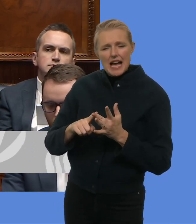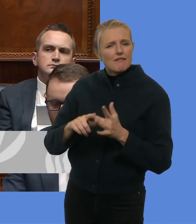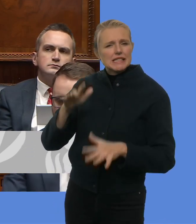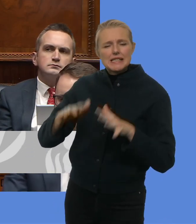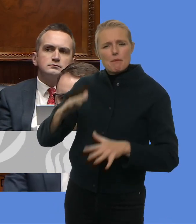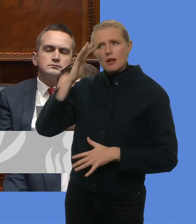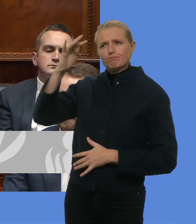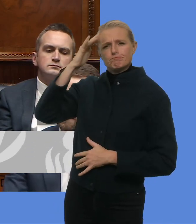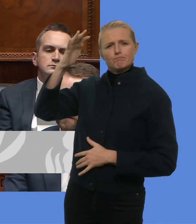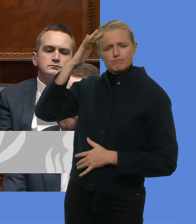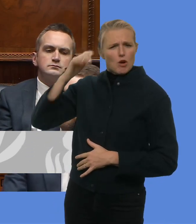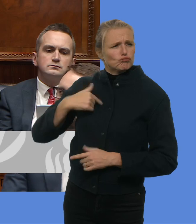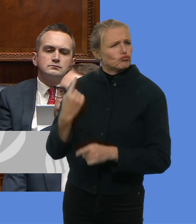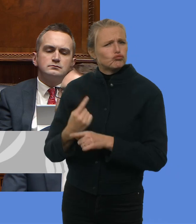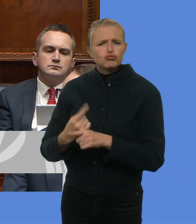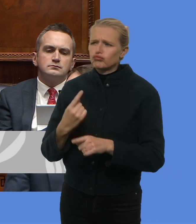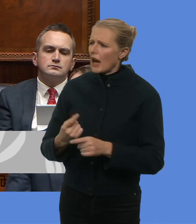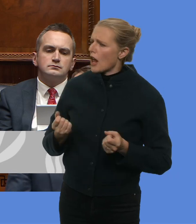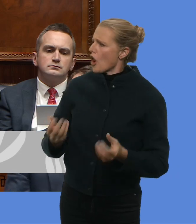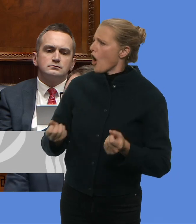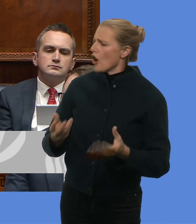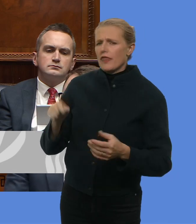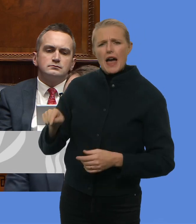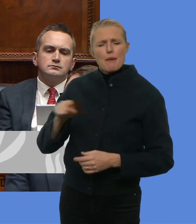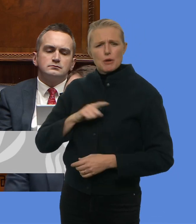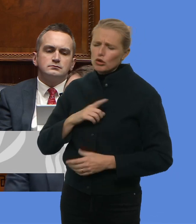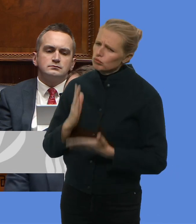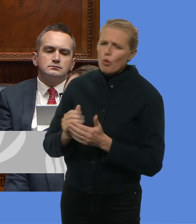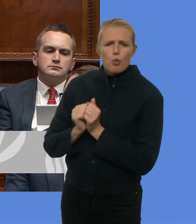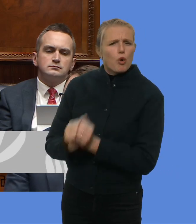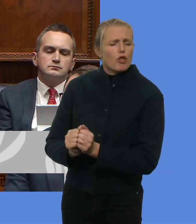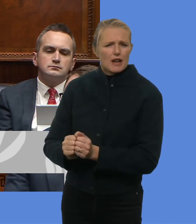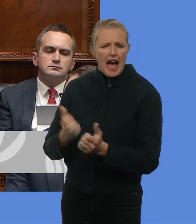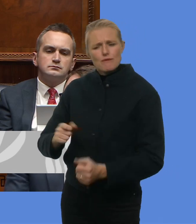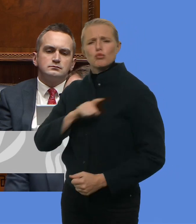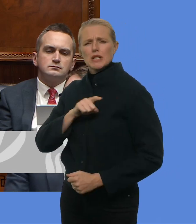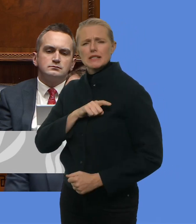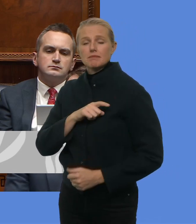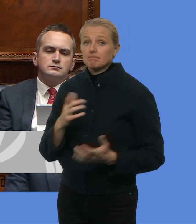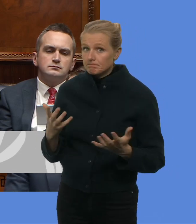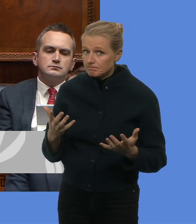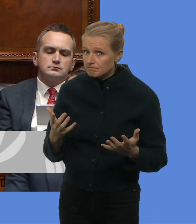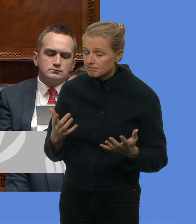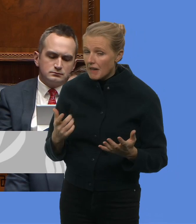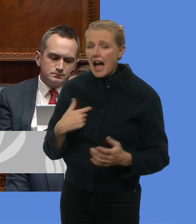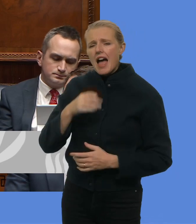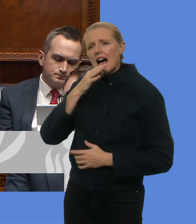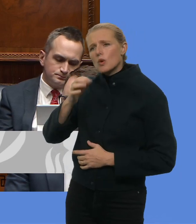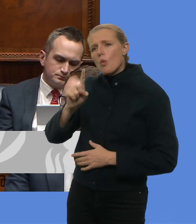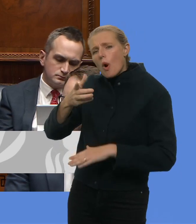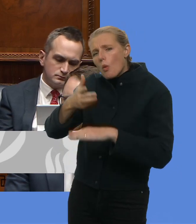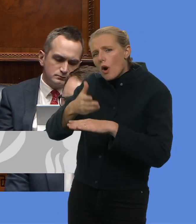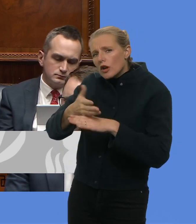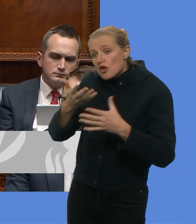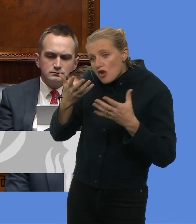can I ask the Minister, what work, and getting back to the substance of the issue, what work is being done to support working